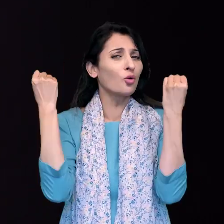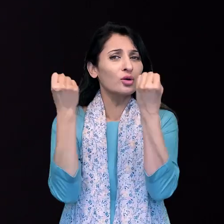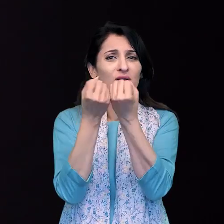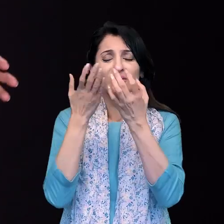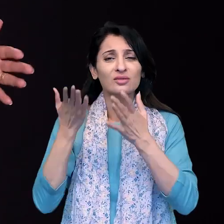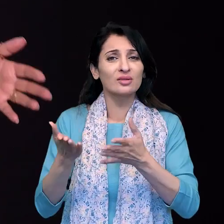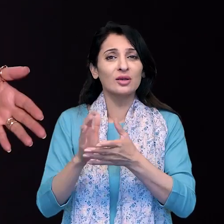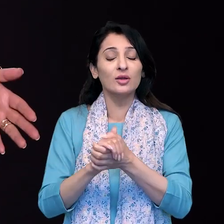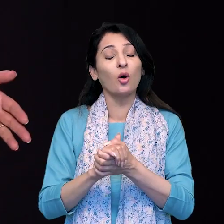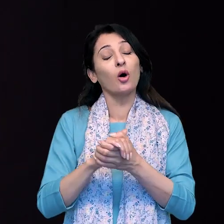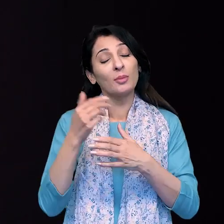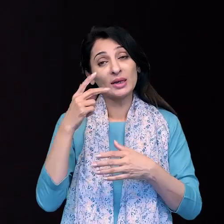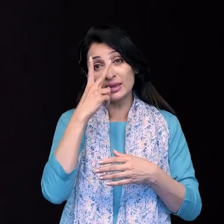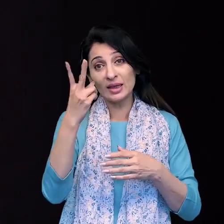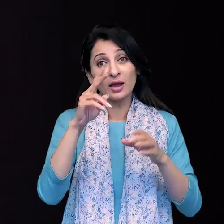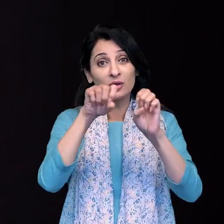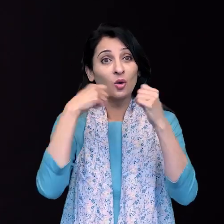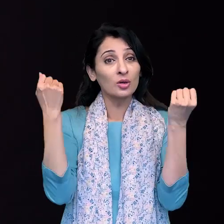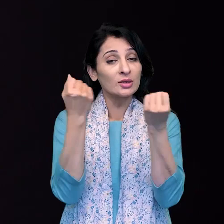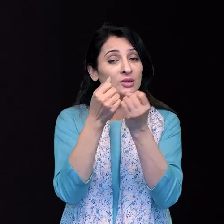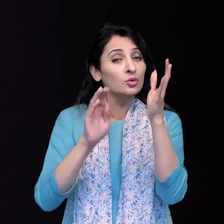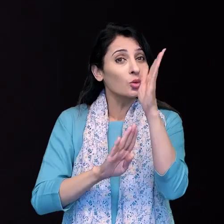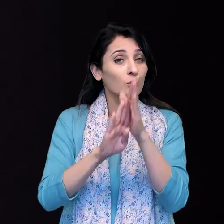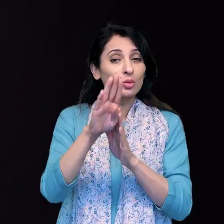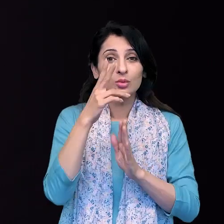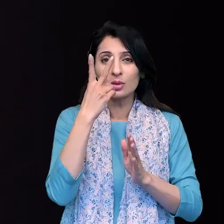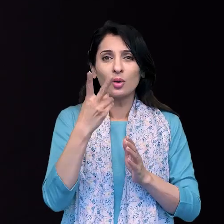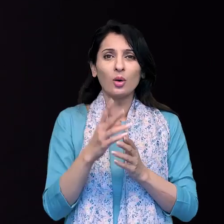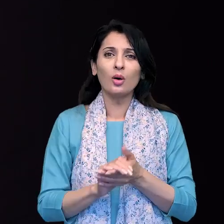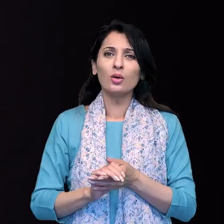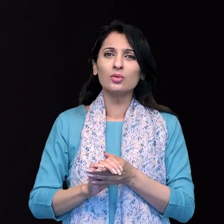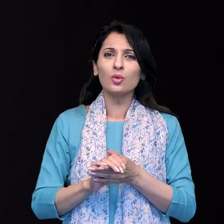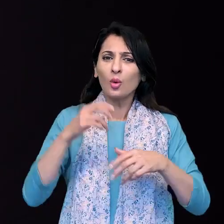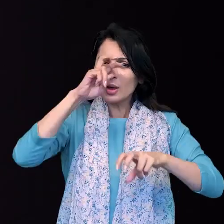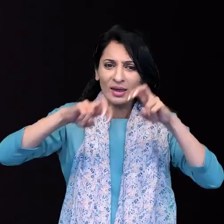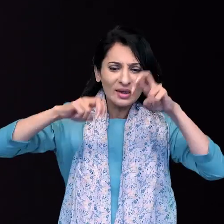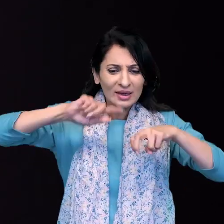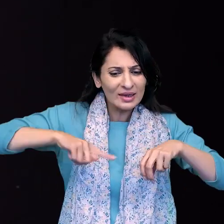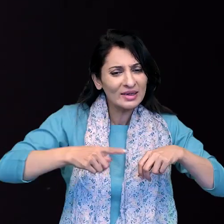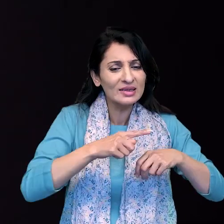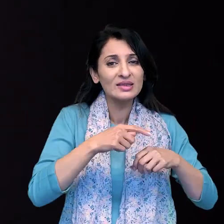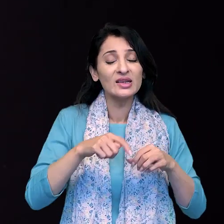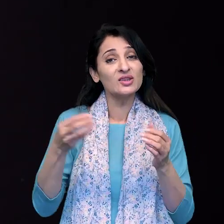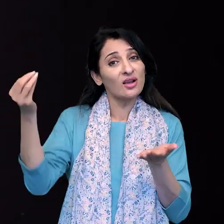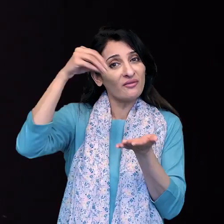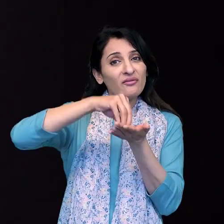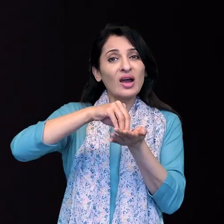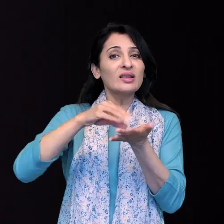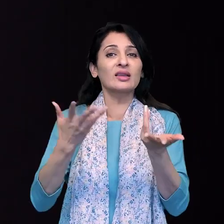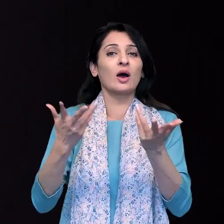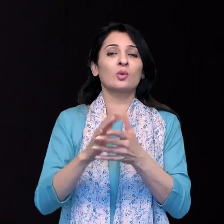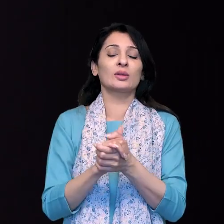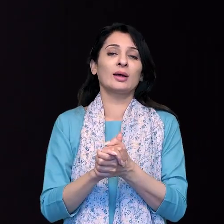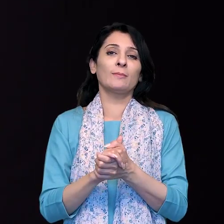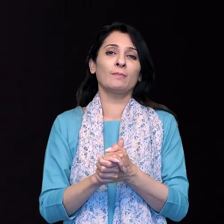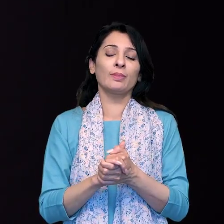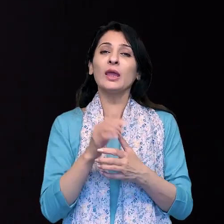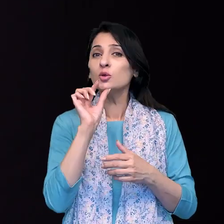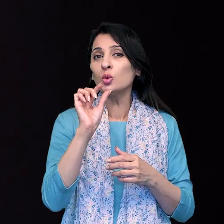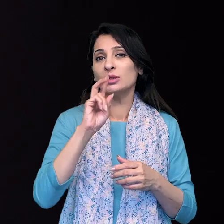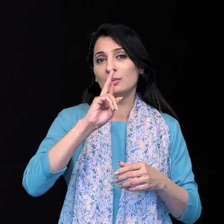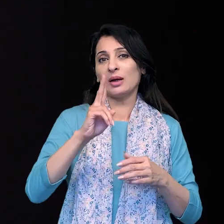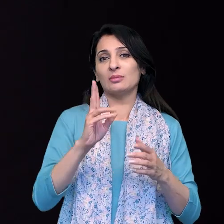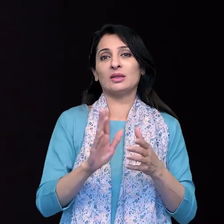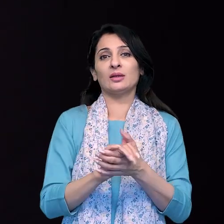seen organizations grow. Acha, ab aap soch rahe honge shayad ki kya fayda kya hota hai research ka, to main aapko ek chhota sa example deti